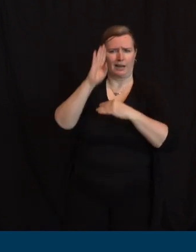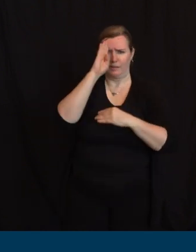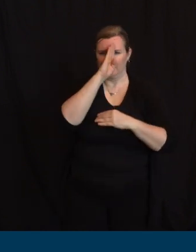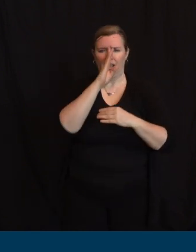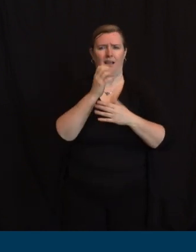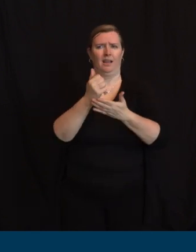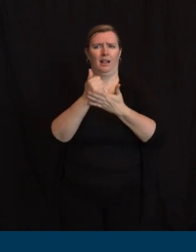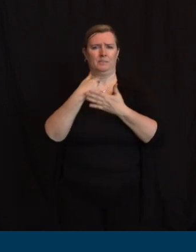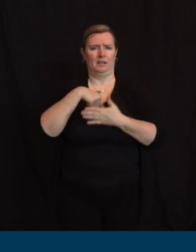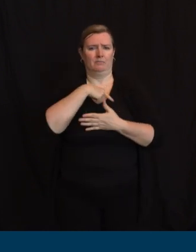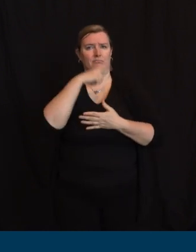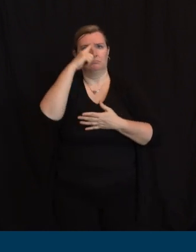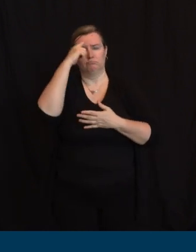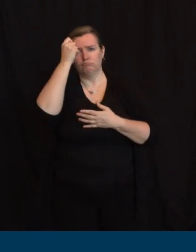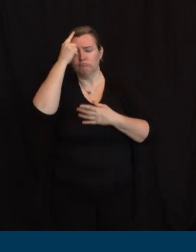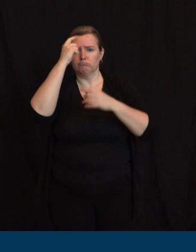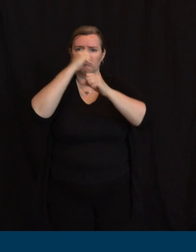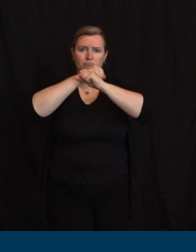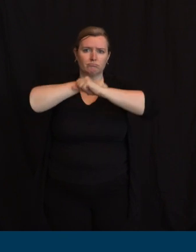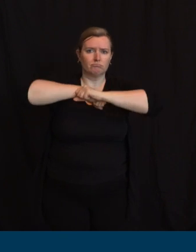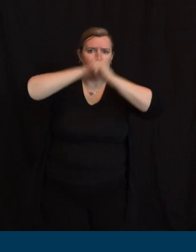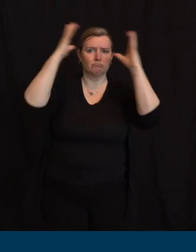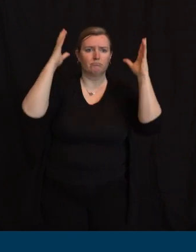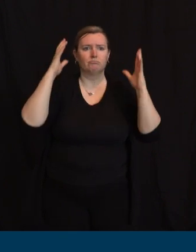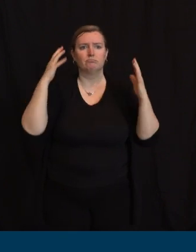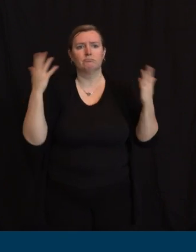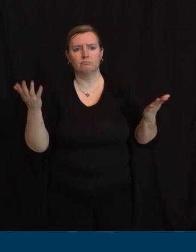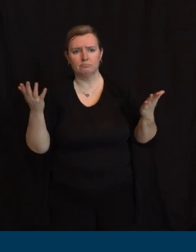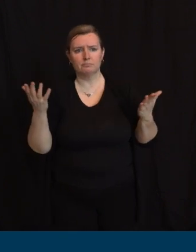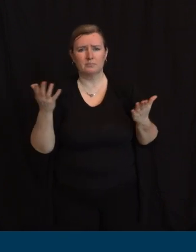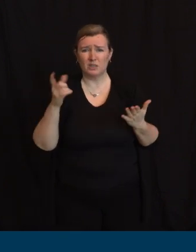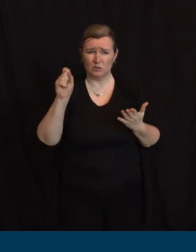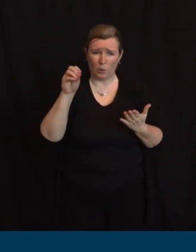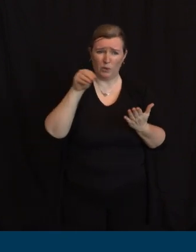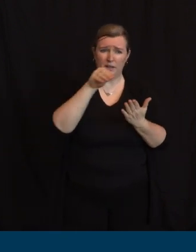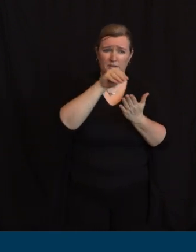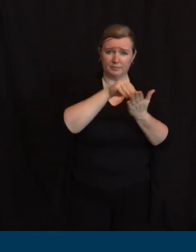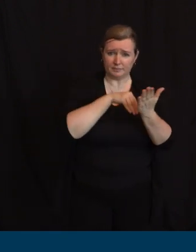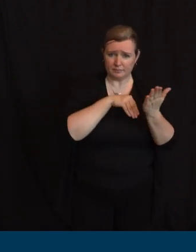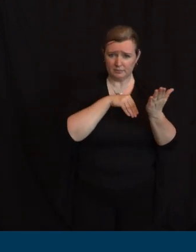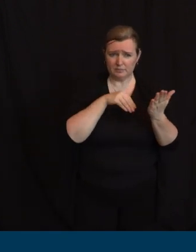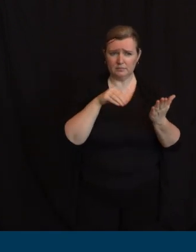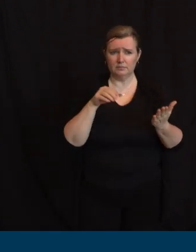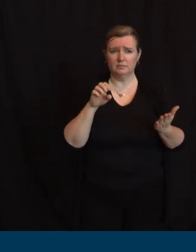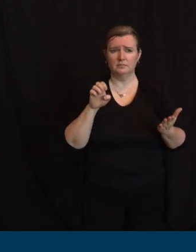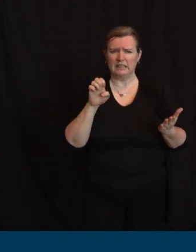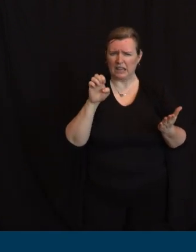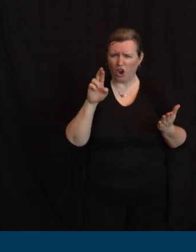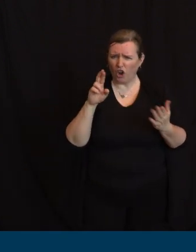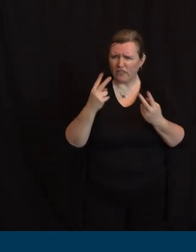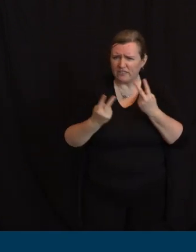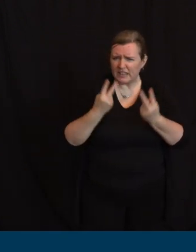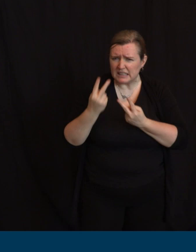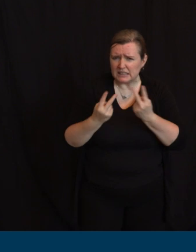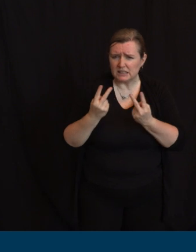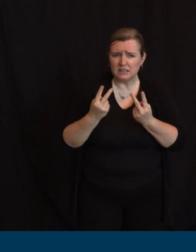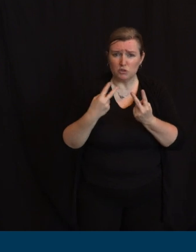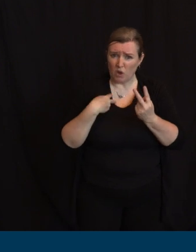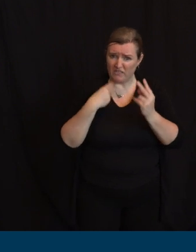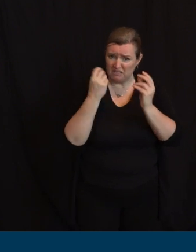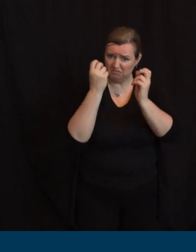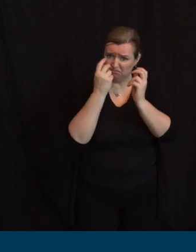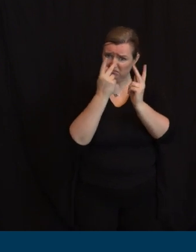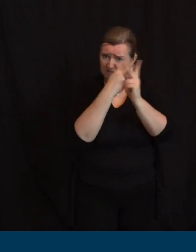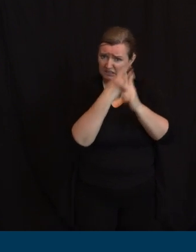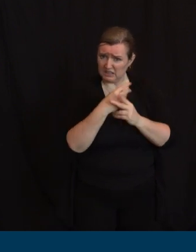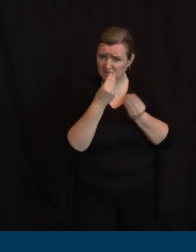do we also keep track of ER visits in any statistical way, and is that included in the numbers that you give us